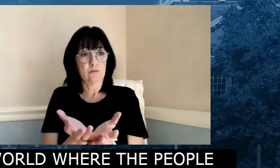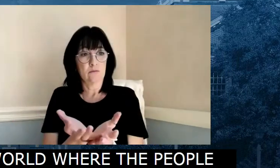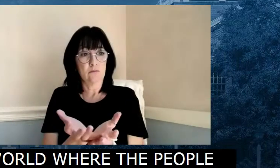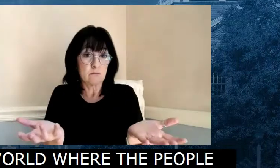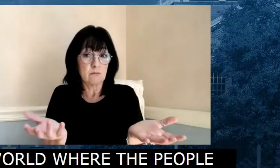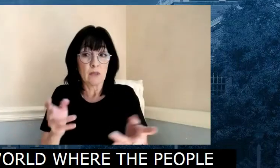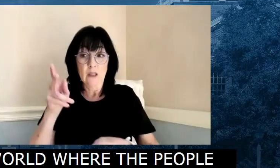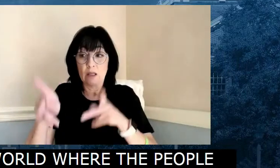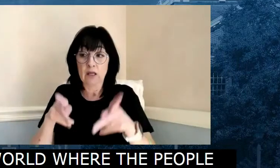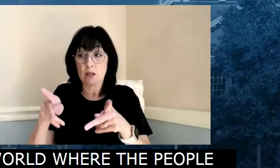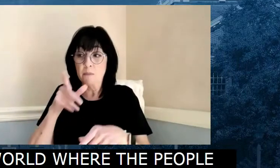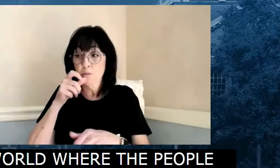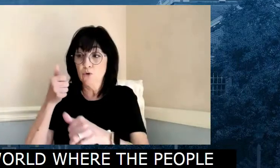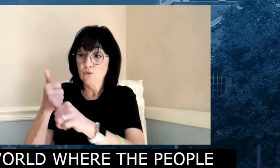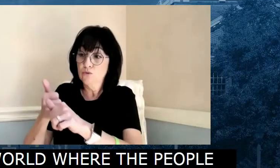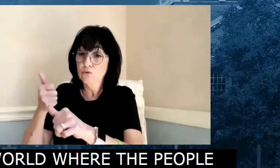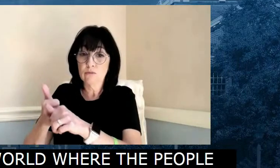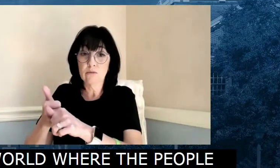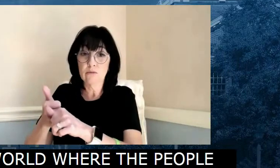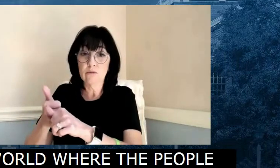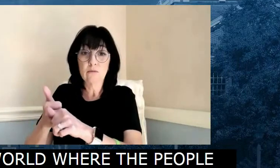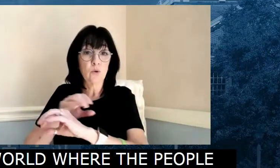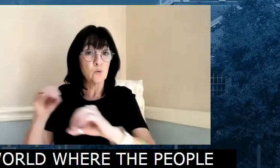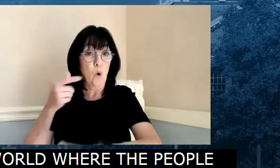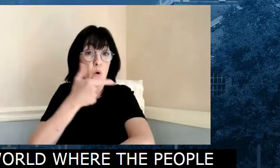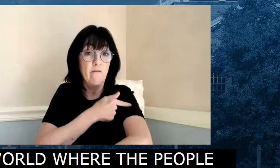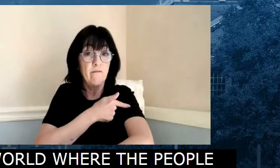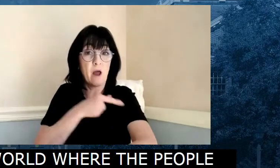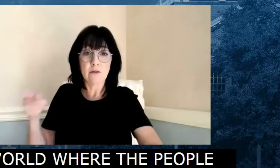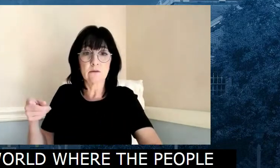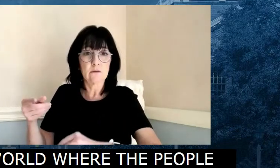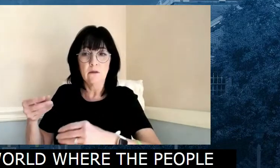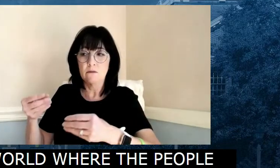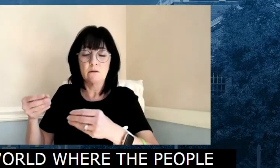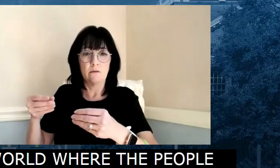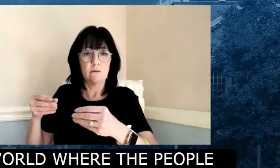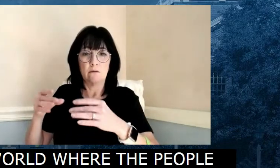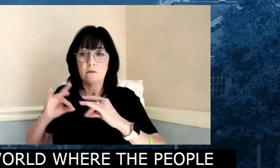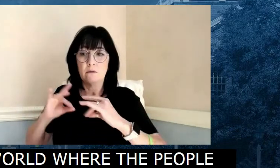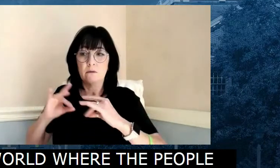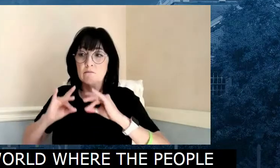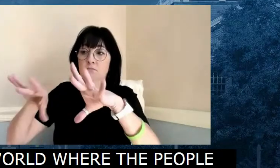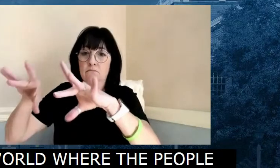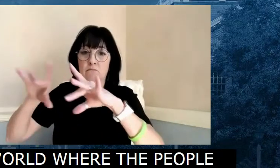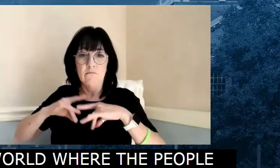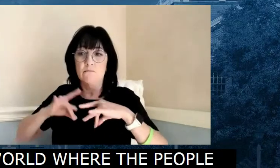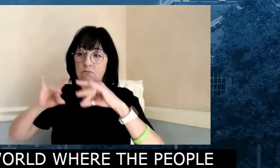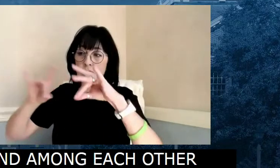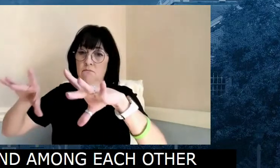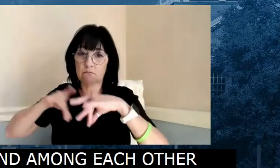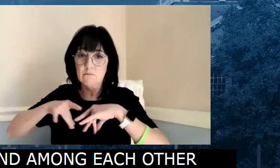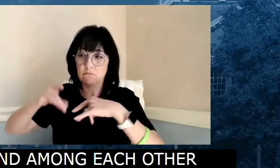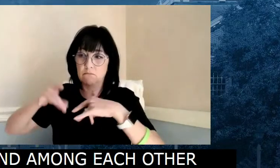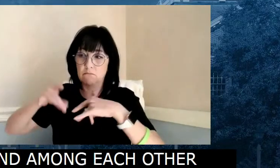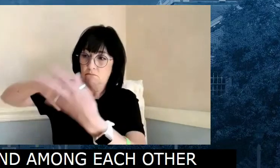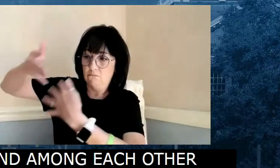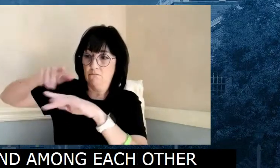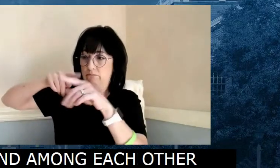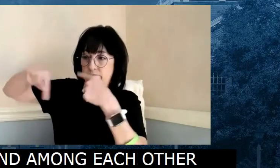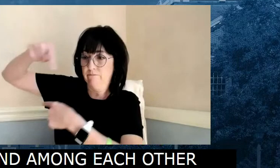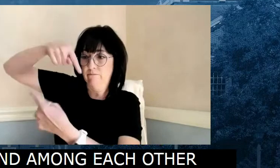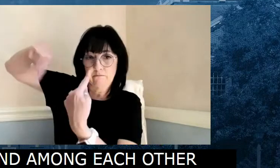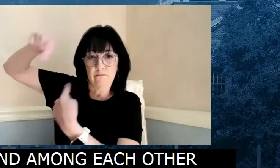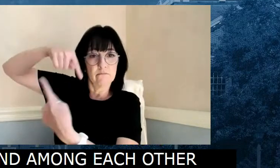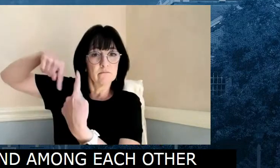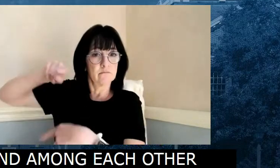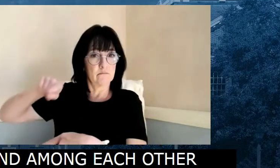around among each other and end up getting sick in the hospital and some passing away. But it's a